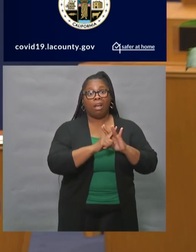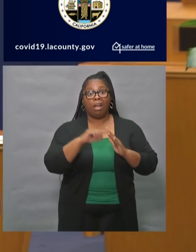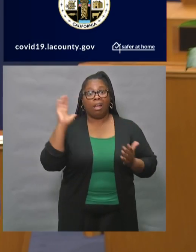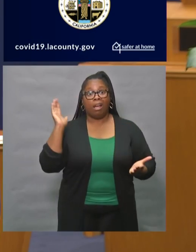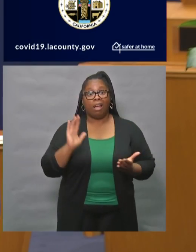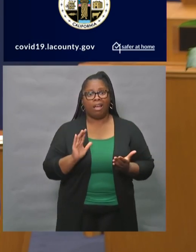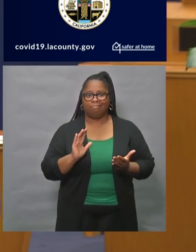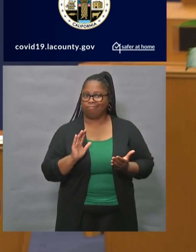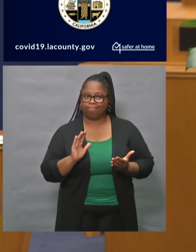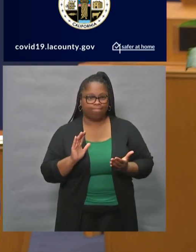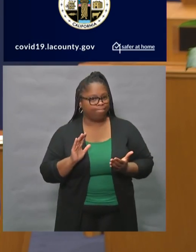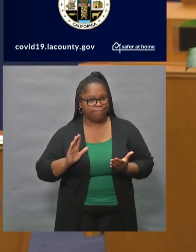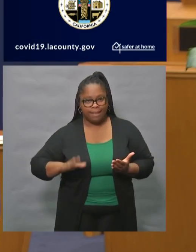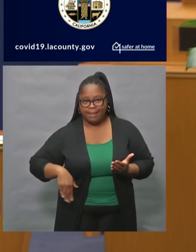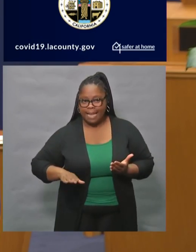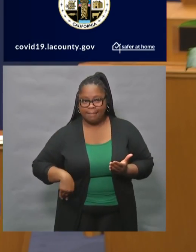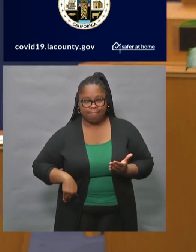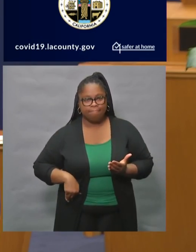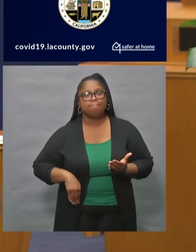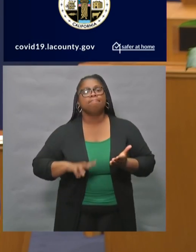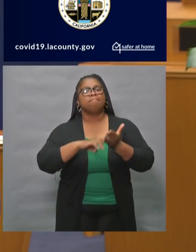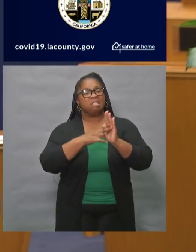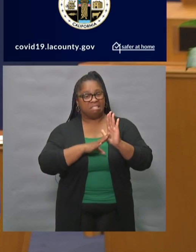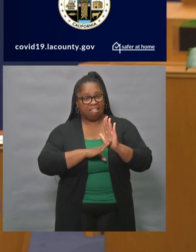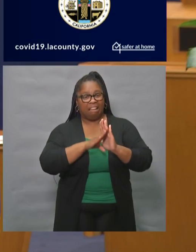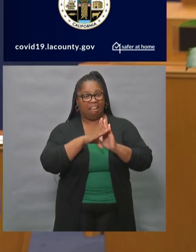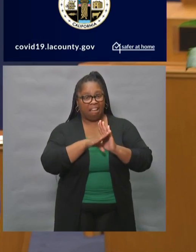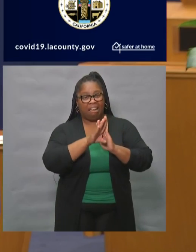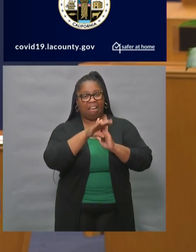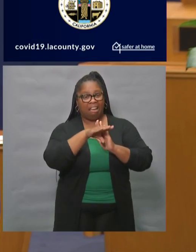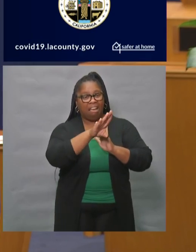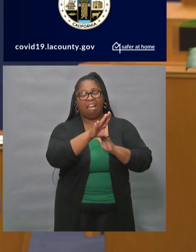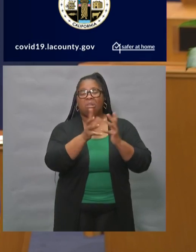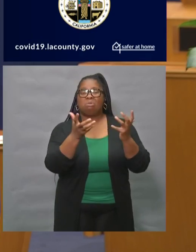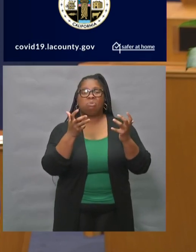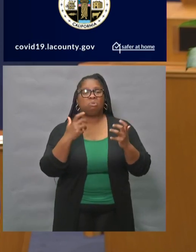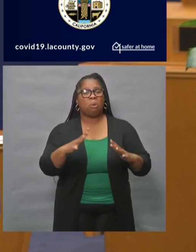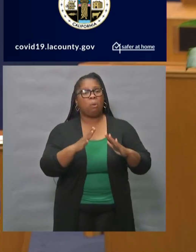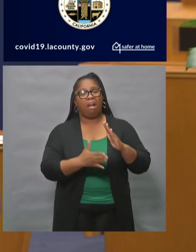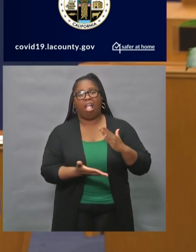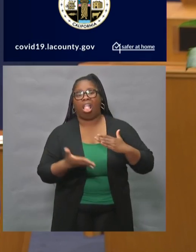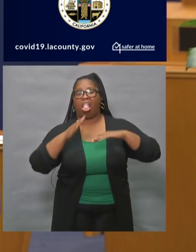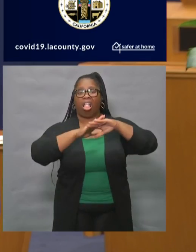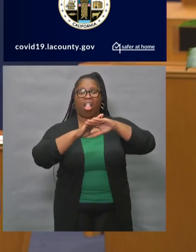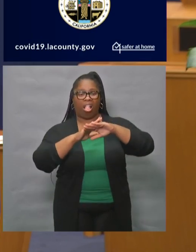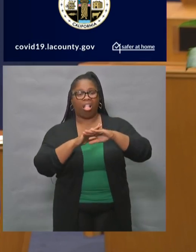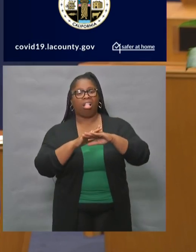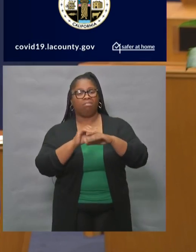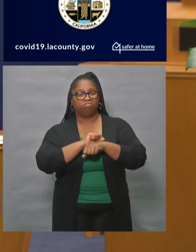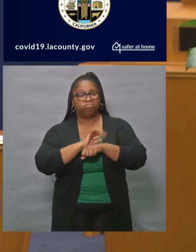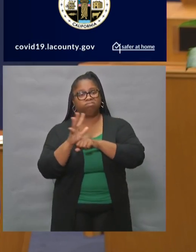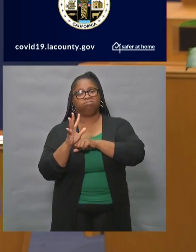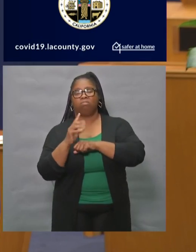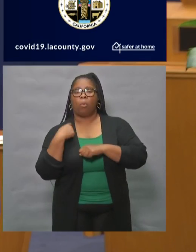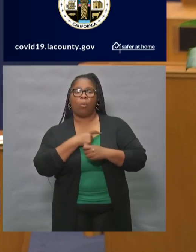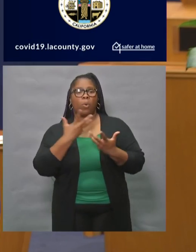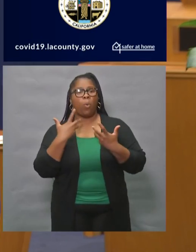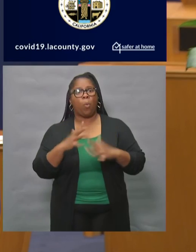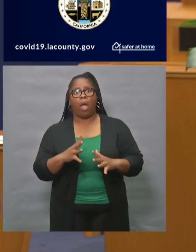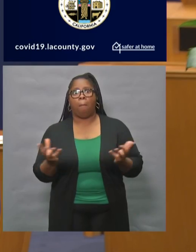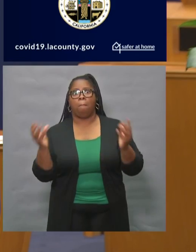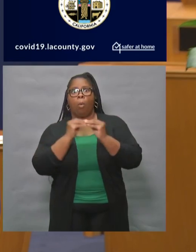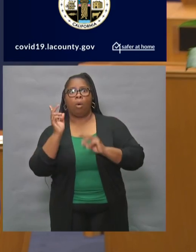to maintain physical distancing measures to prevent an increase in cases of COVID-19 and to avoid excessive strain